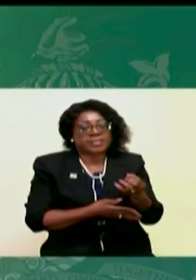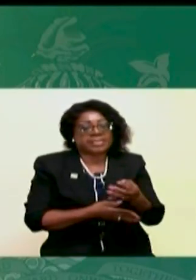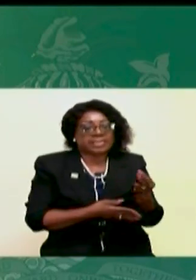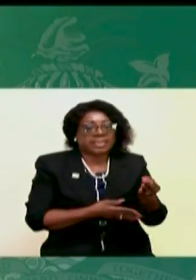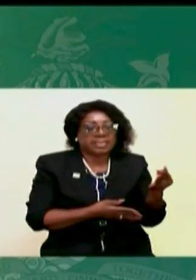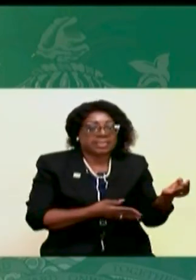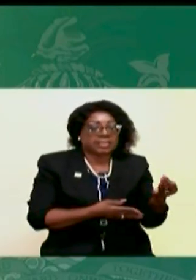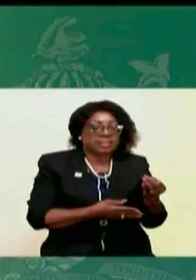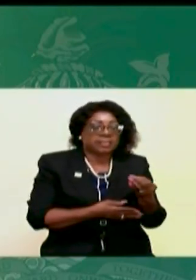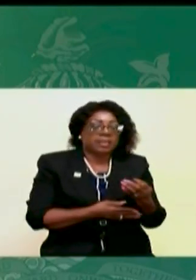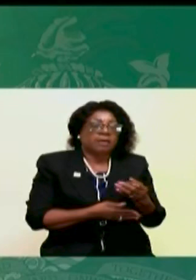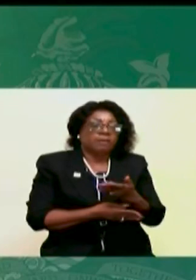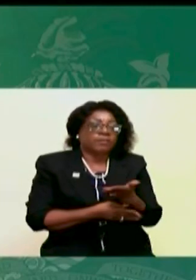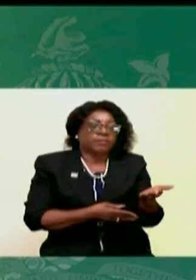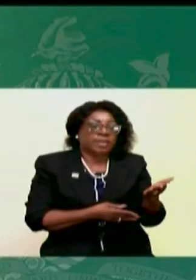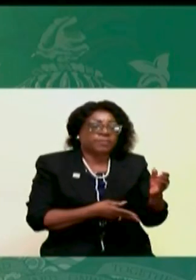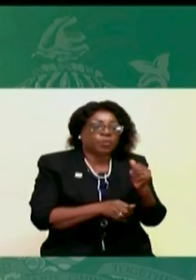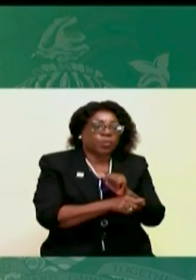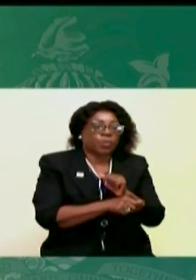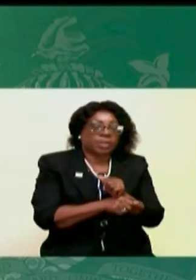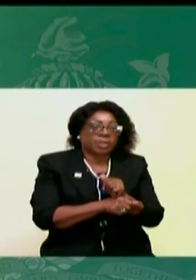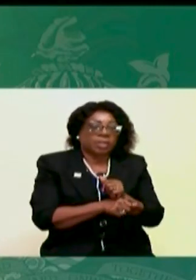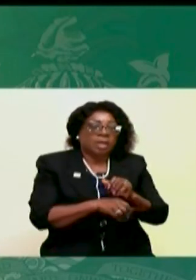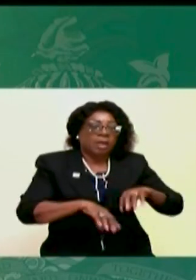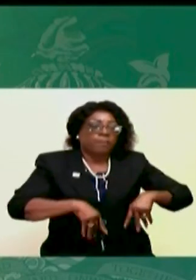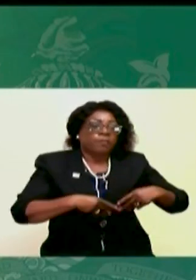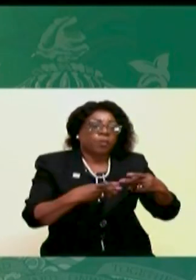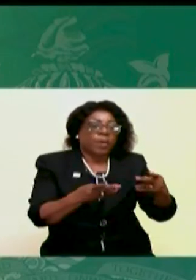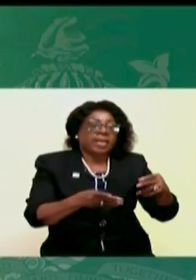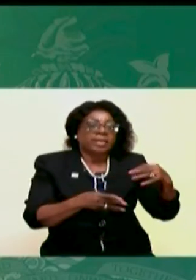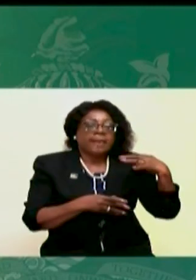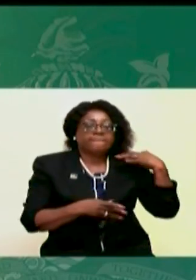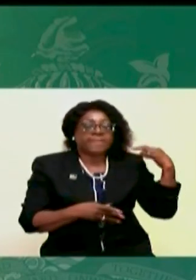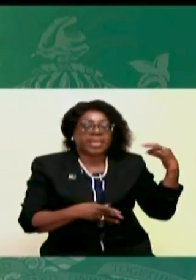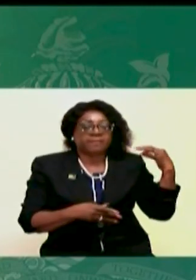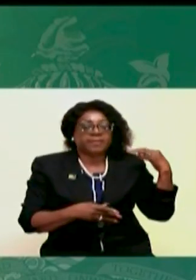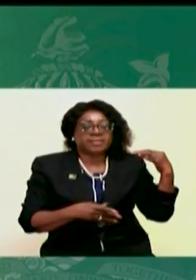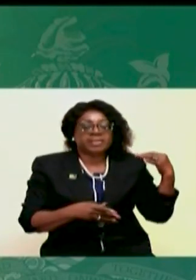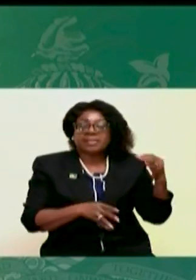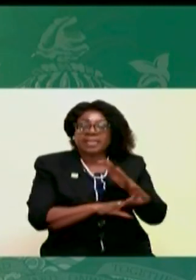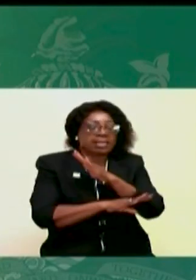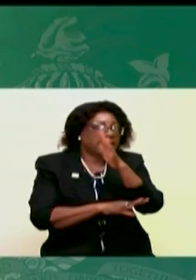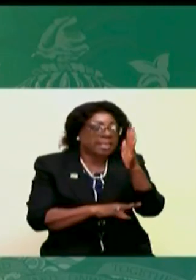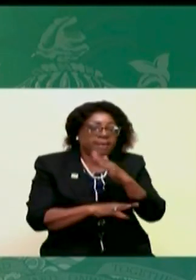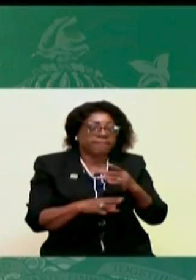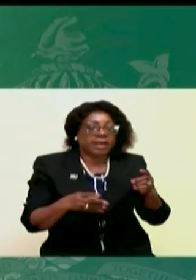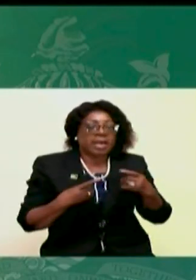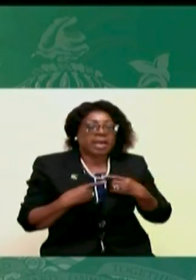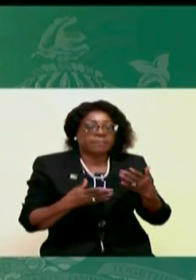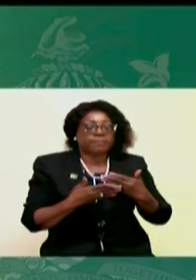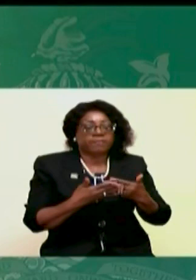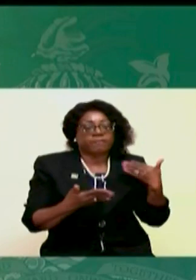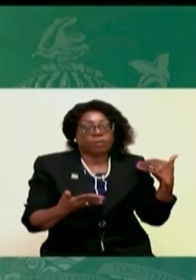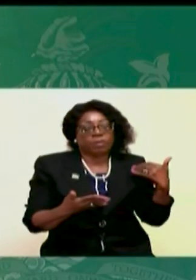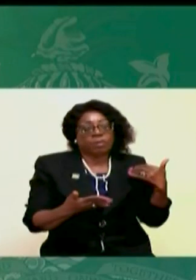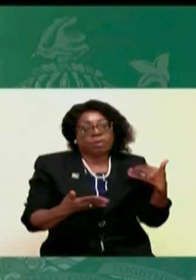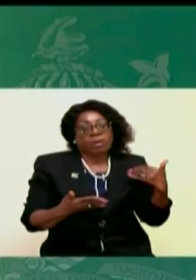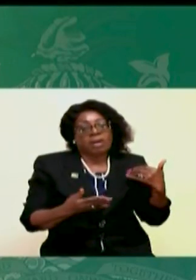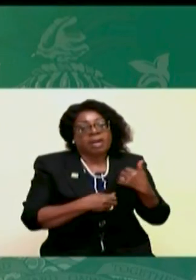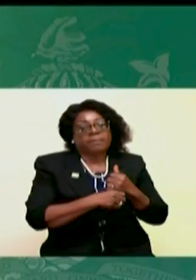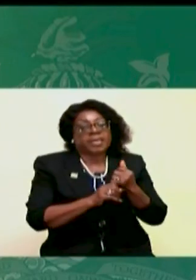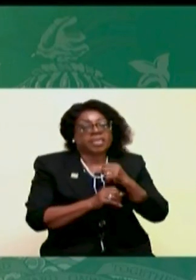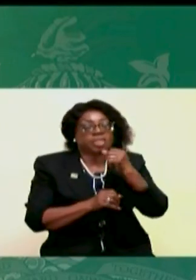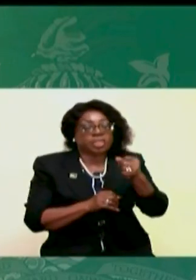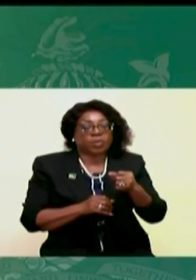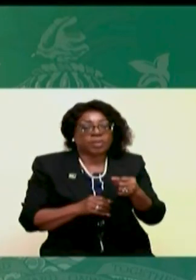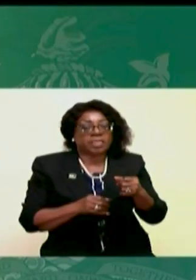work, inclusive of providing benefits that they didn't have before, inclusive of ensuring that they can get hazard pay